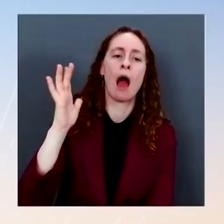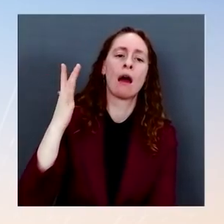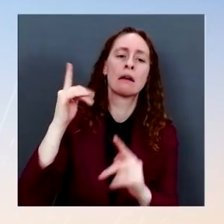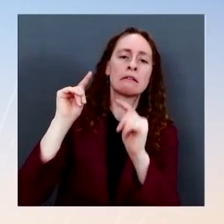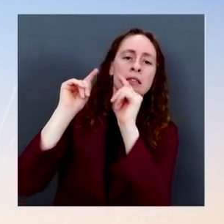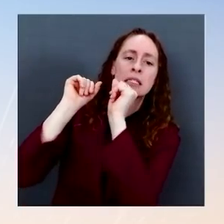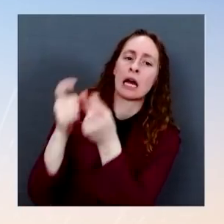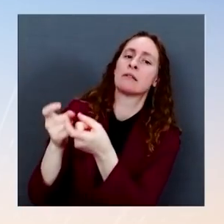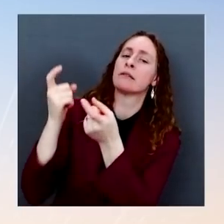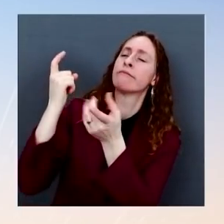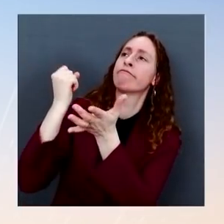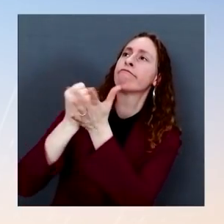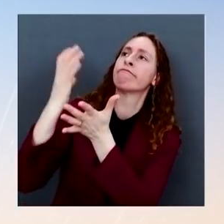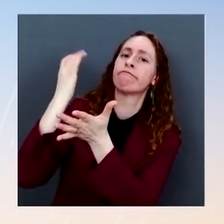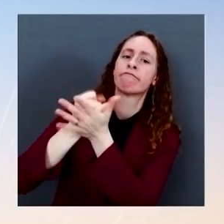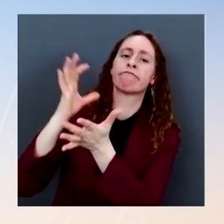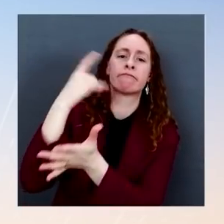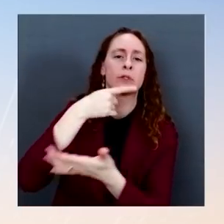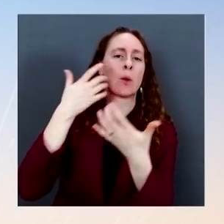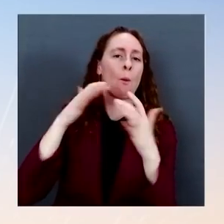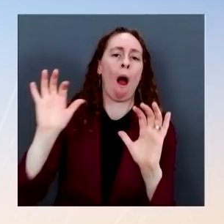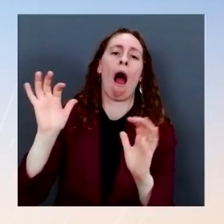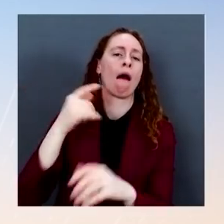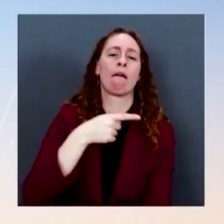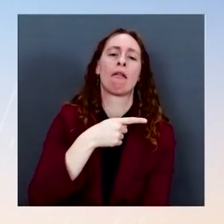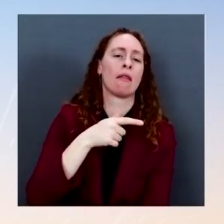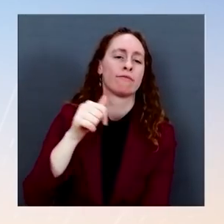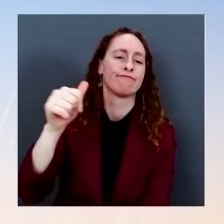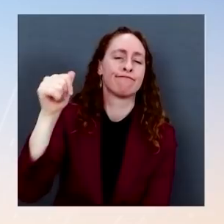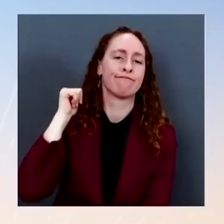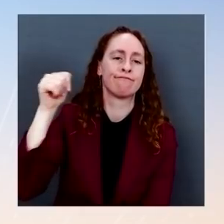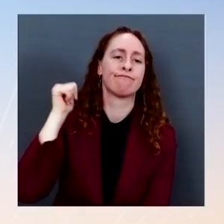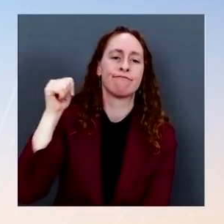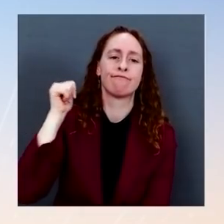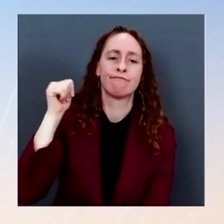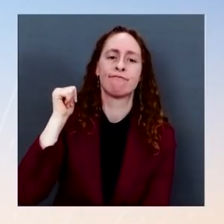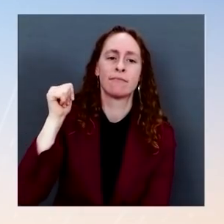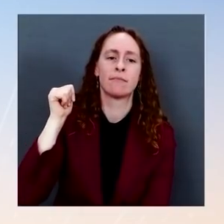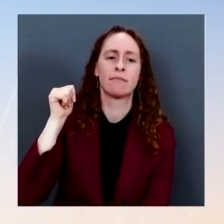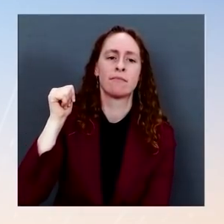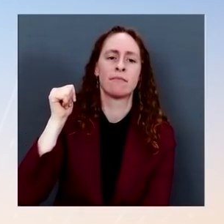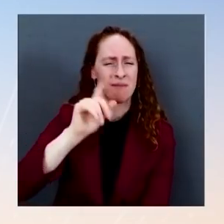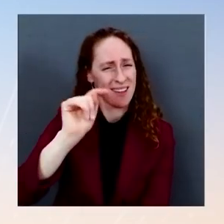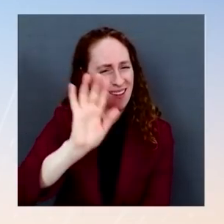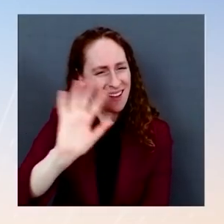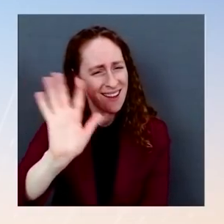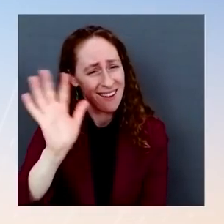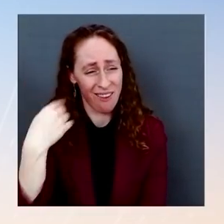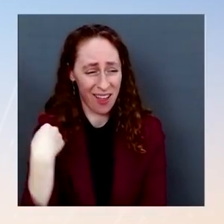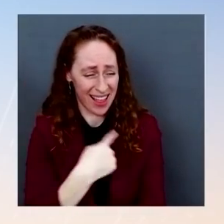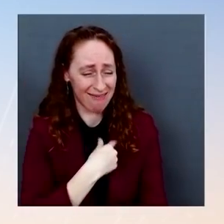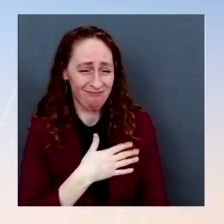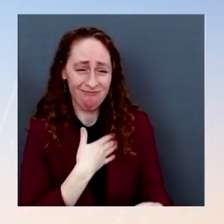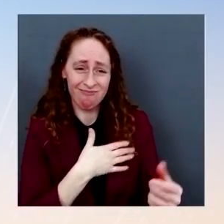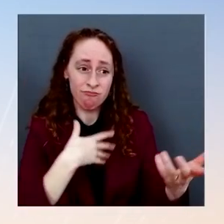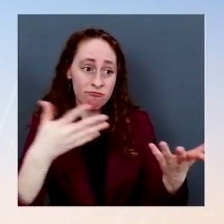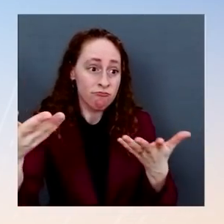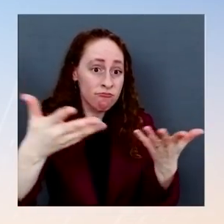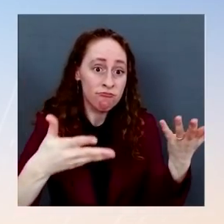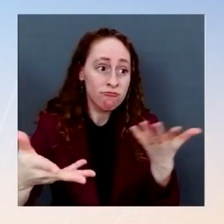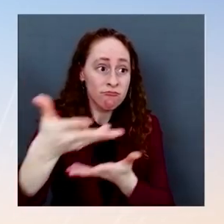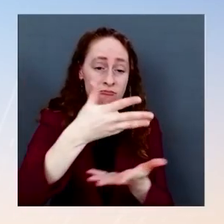Republicans in this effort to get this done. And then on Omicron and the announcements coming tomorrow, one of the items that you guys